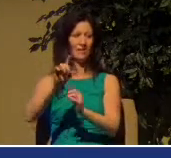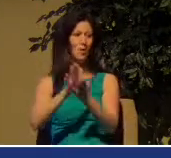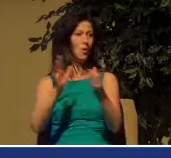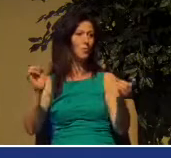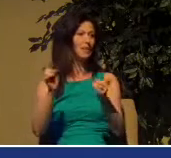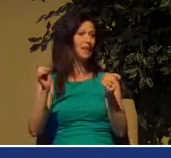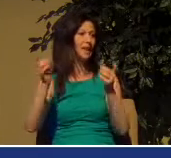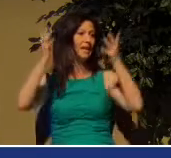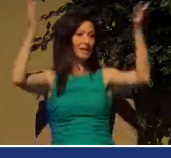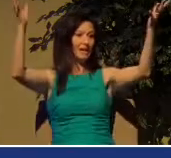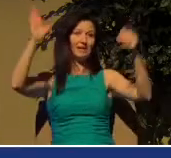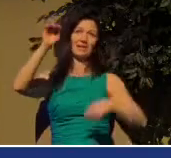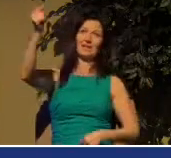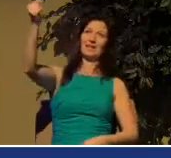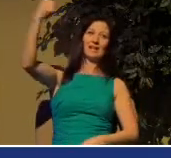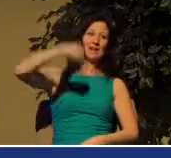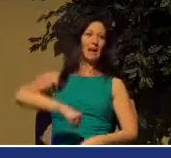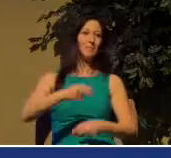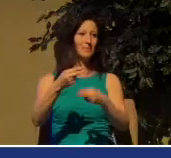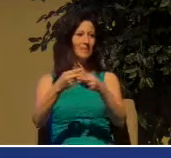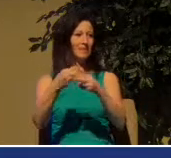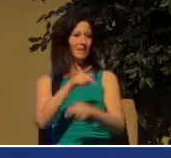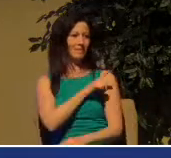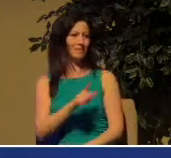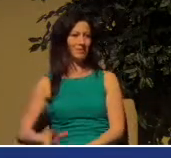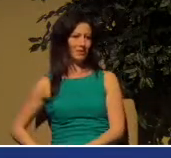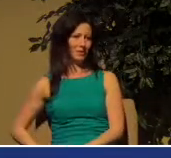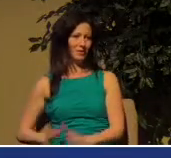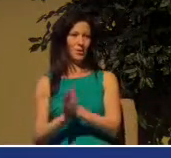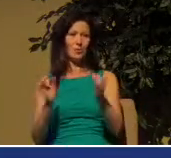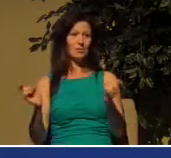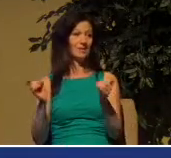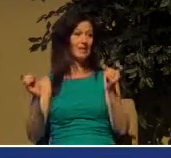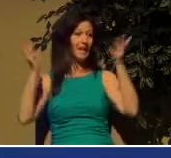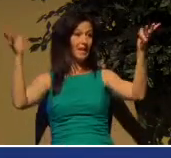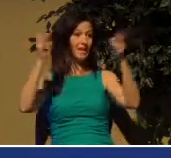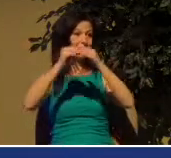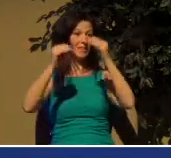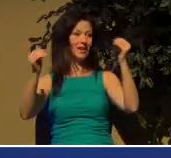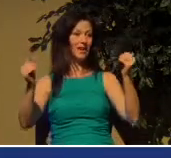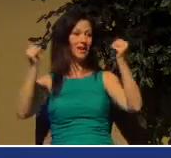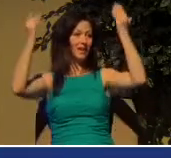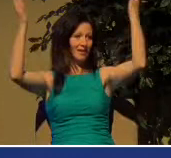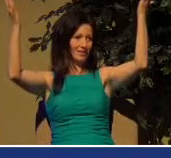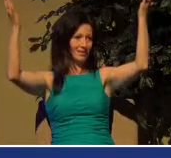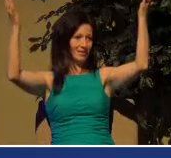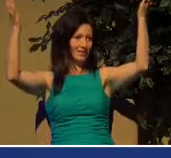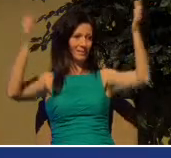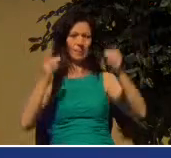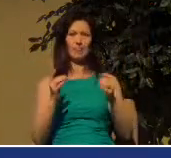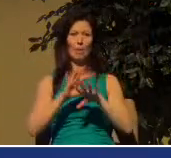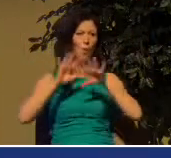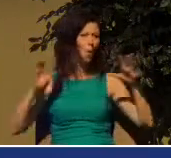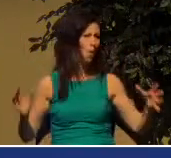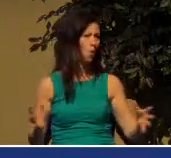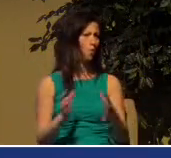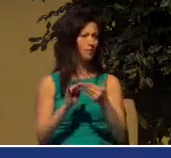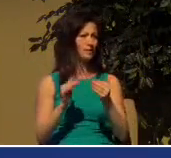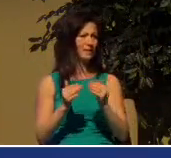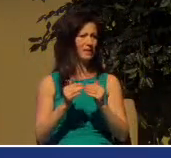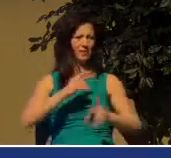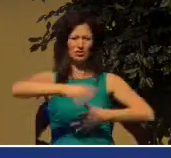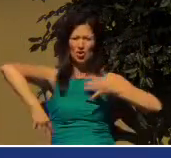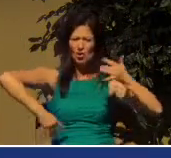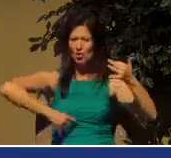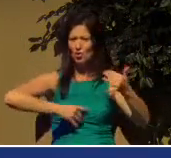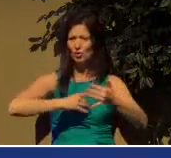highest!" When Jesus entered Jerusalem, the whole city was stirred and asked, "Who is